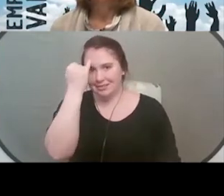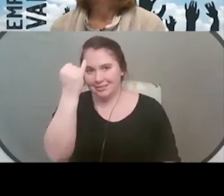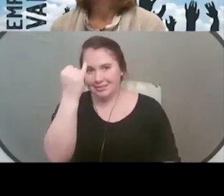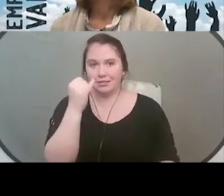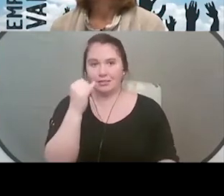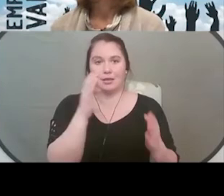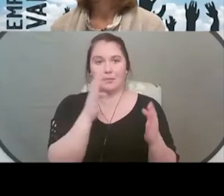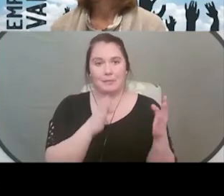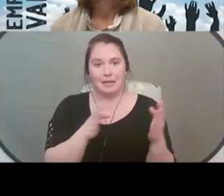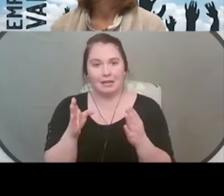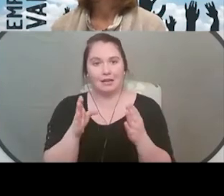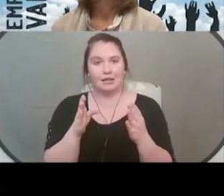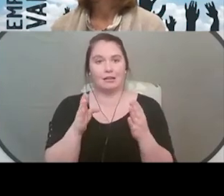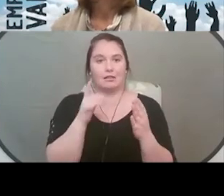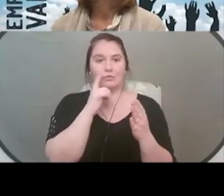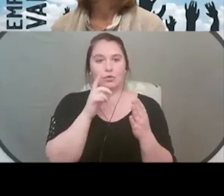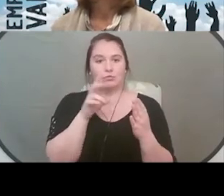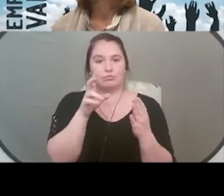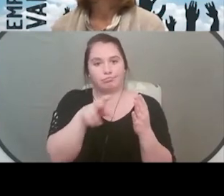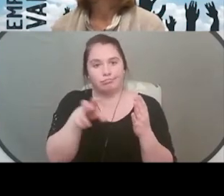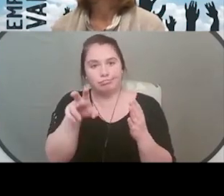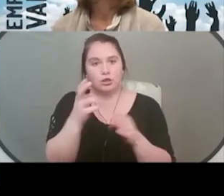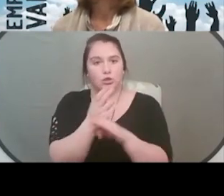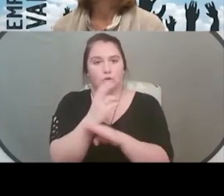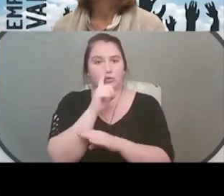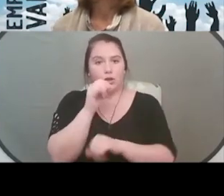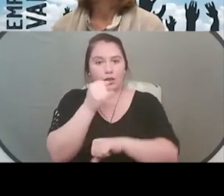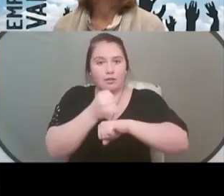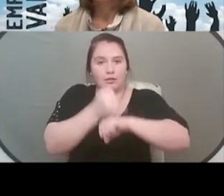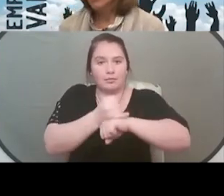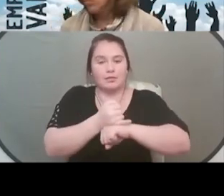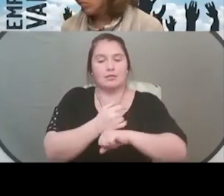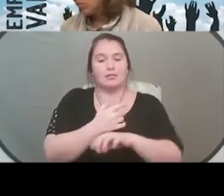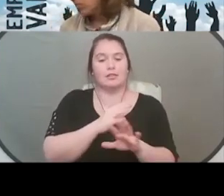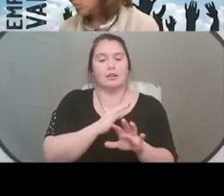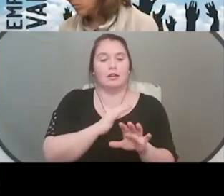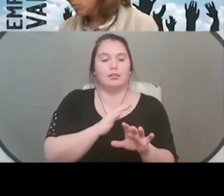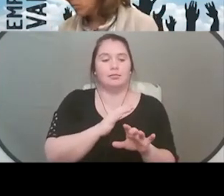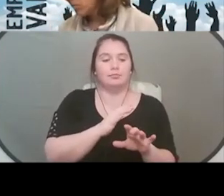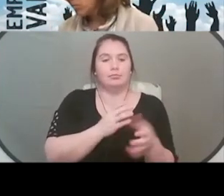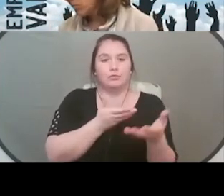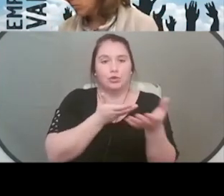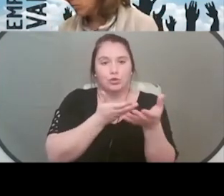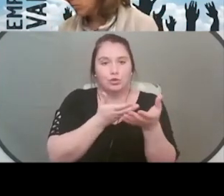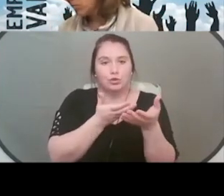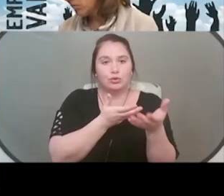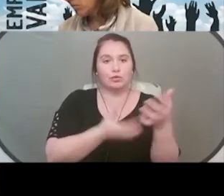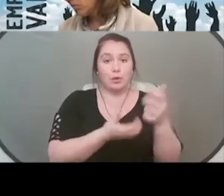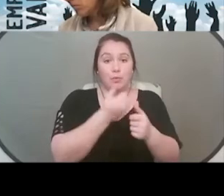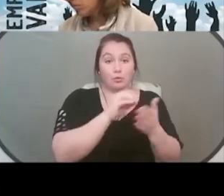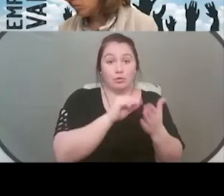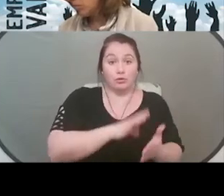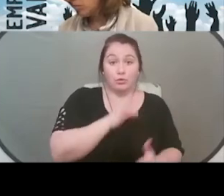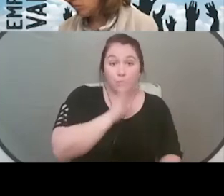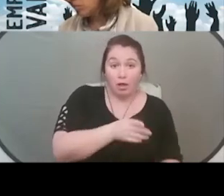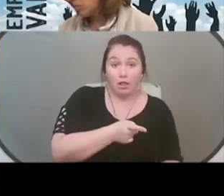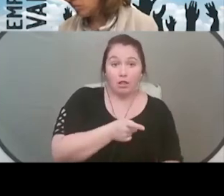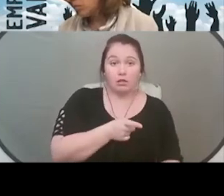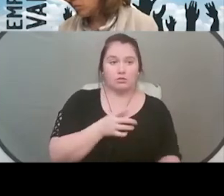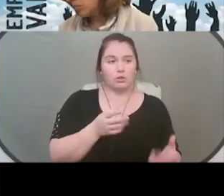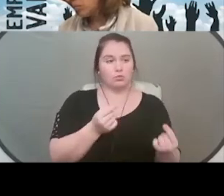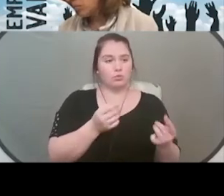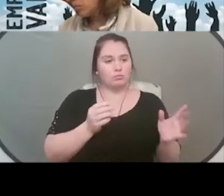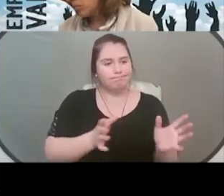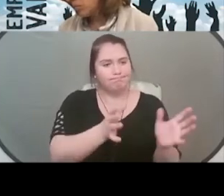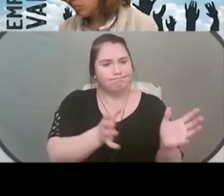move it onto the campus was because it serves the most kids. And so pushing the baseball